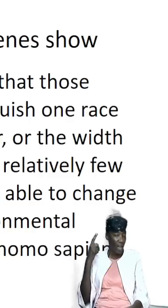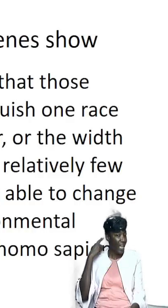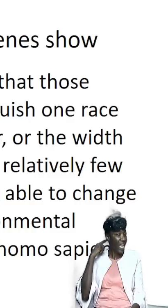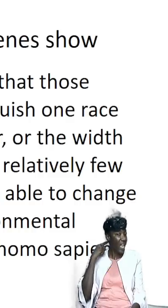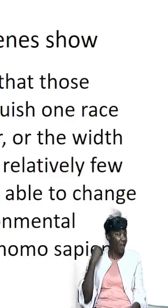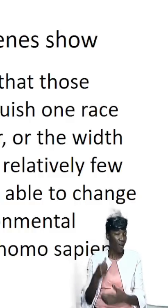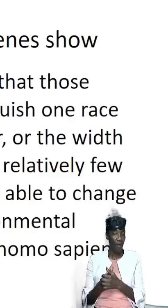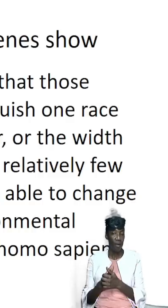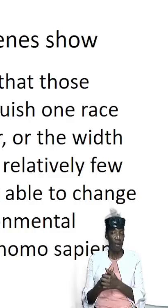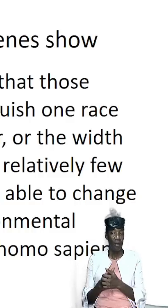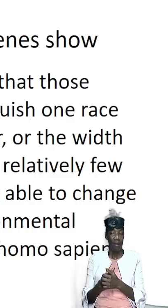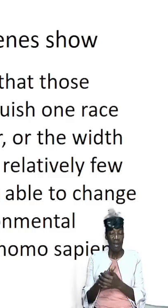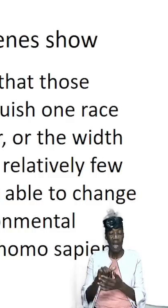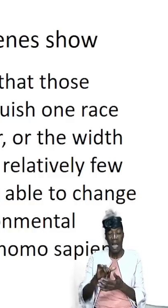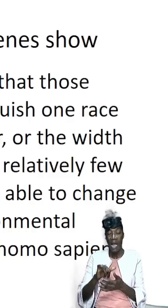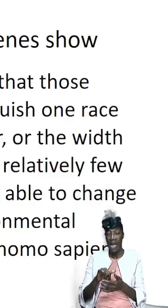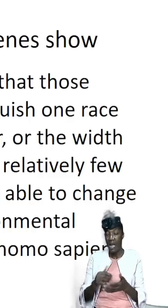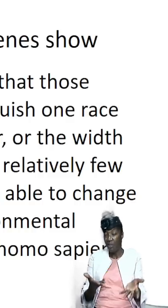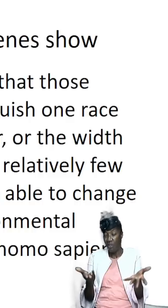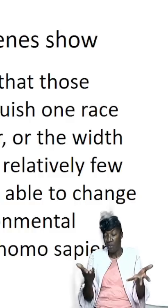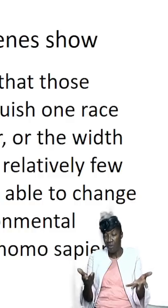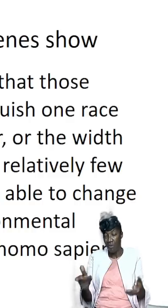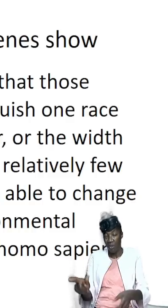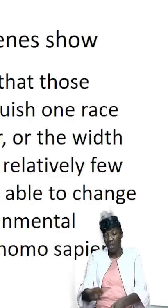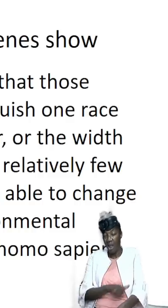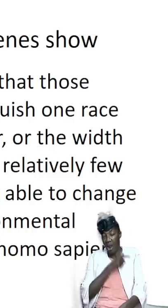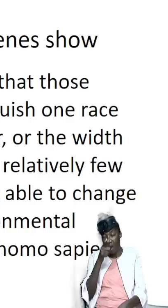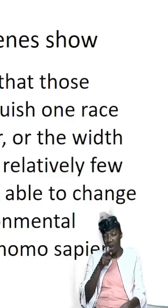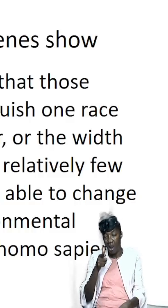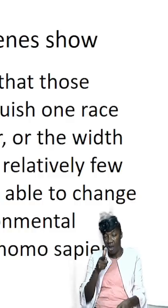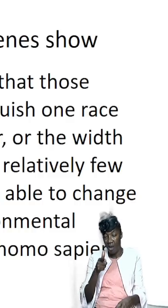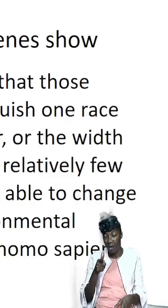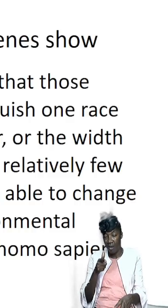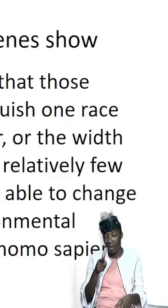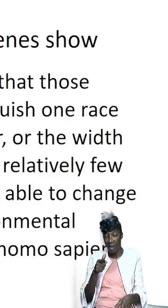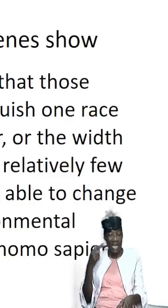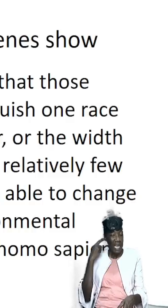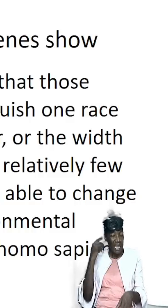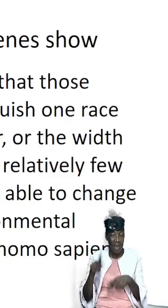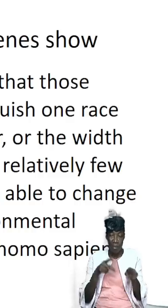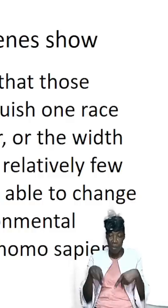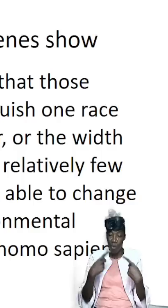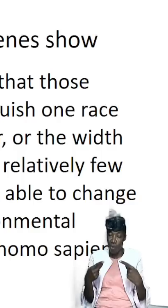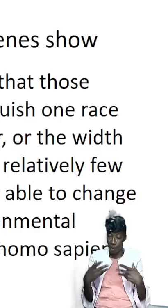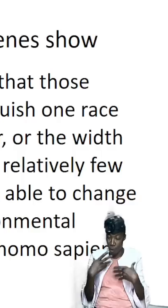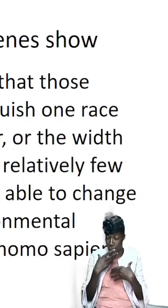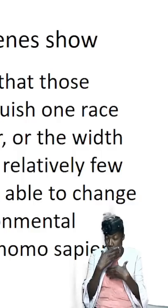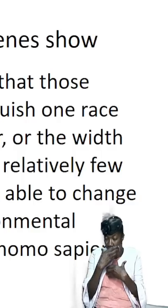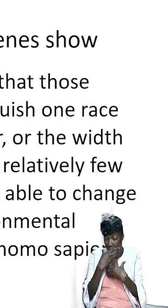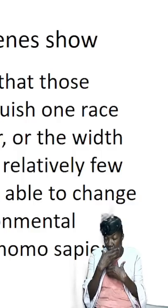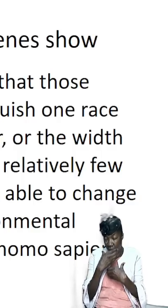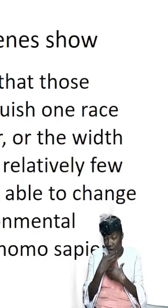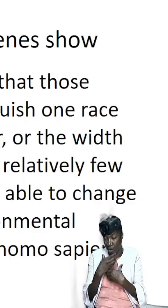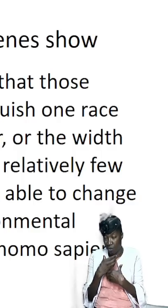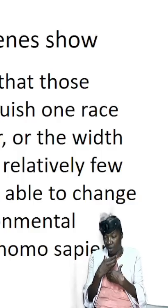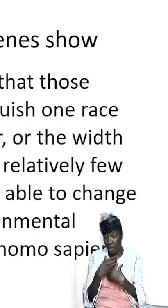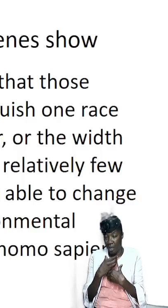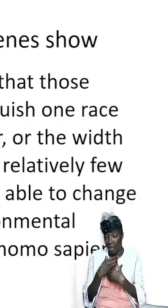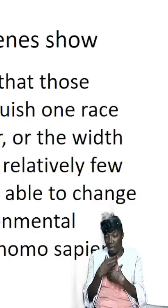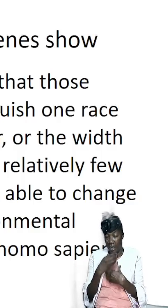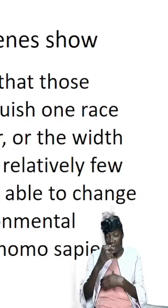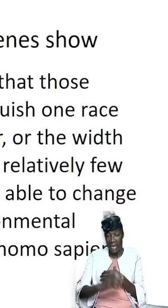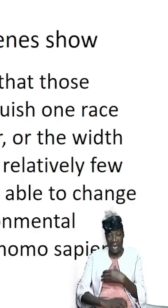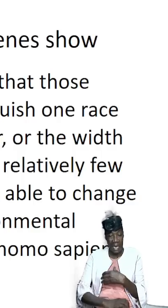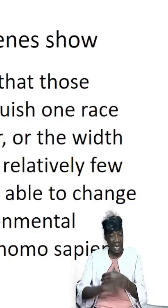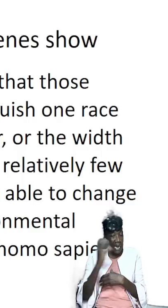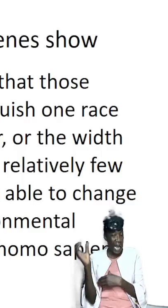those long hair people go to cold, to warm climate, they're not going to make it. They die out. And if the people with short hair go to